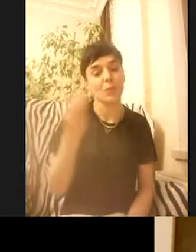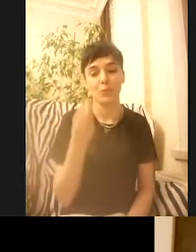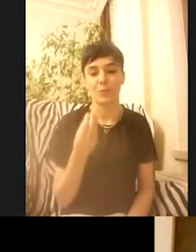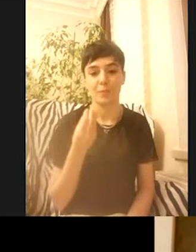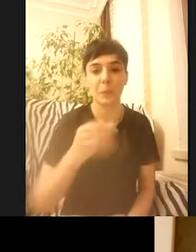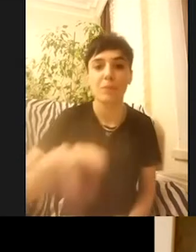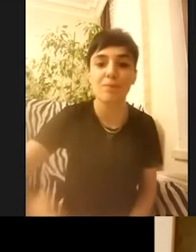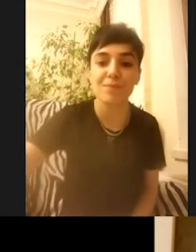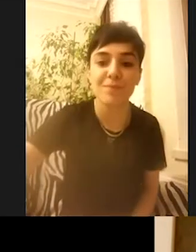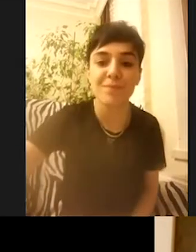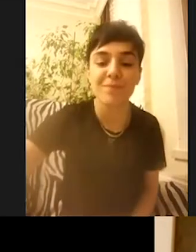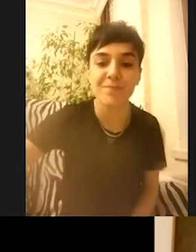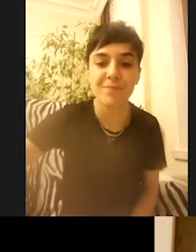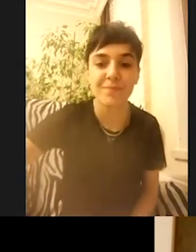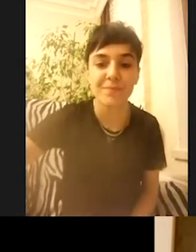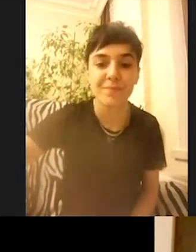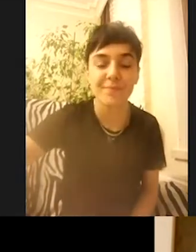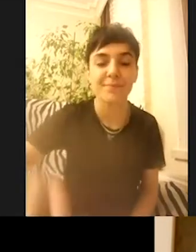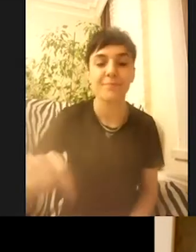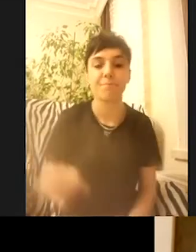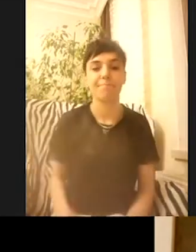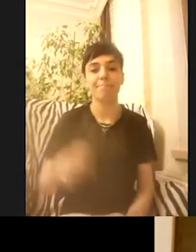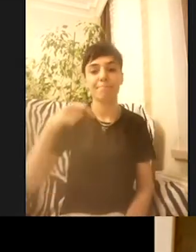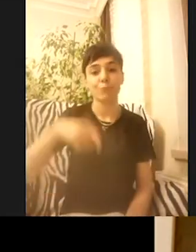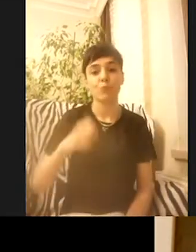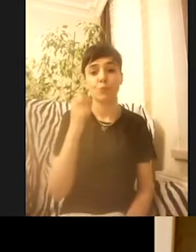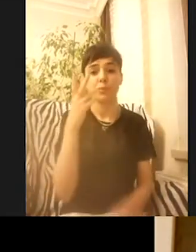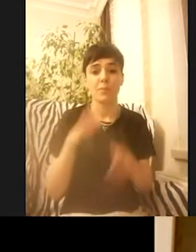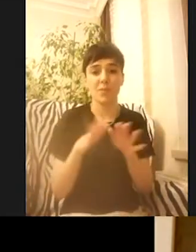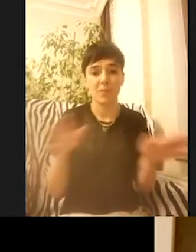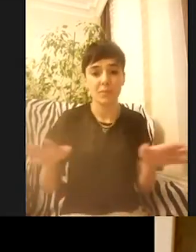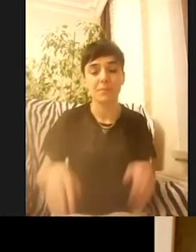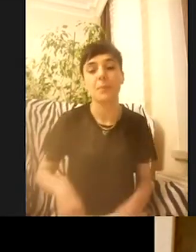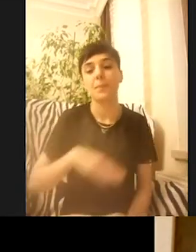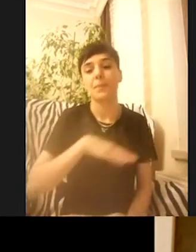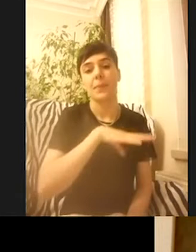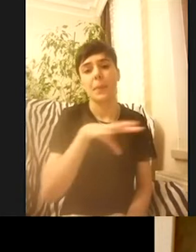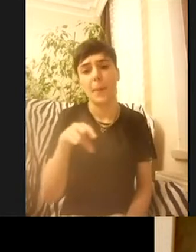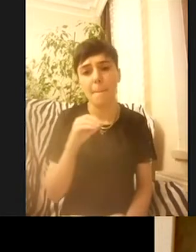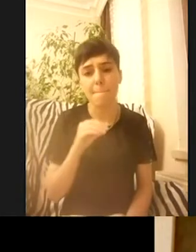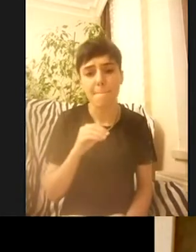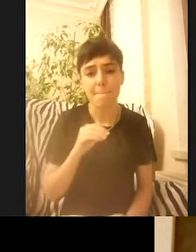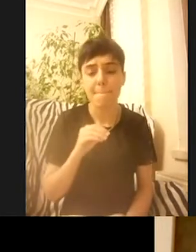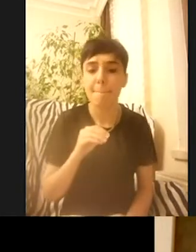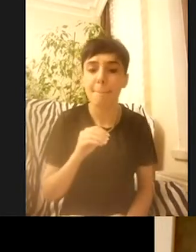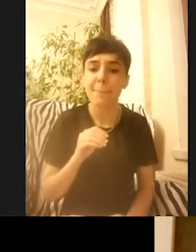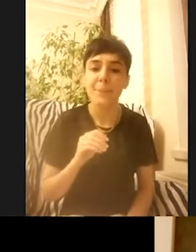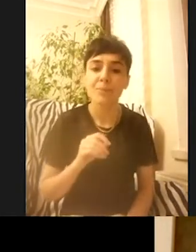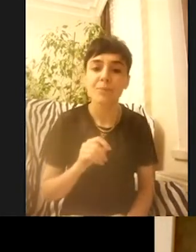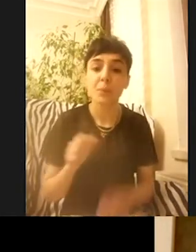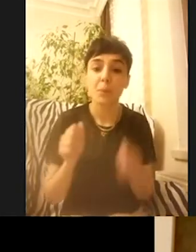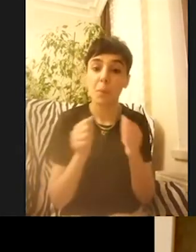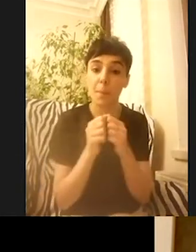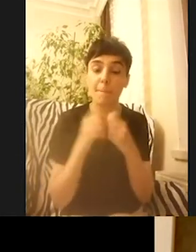really showed us a new ways to communicate, and new ways to be together, and that is perhaps the good side there. I have participated